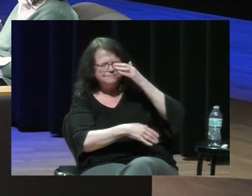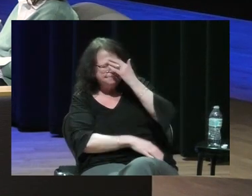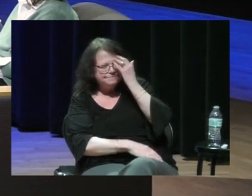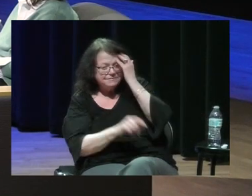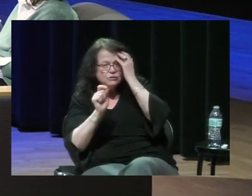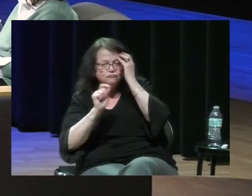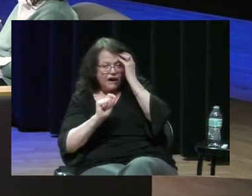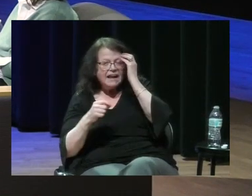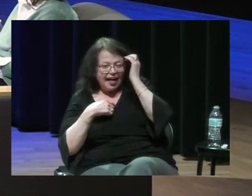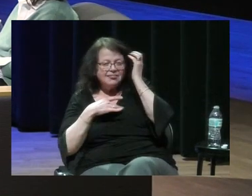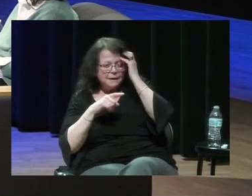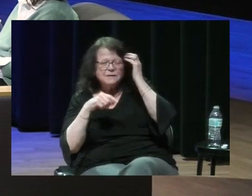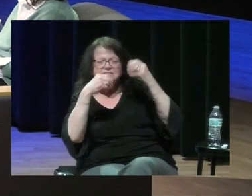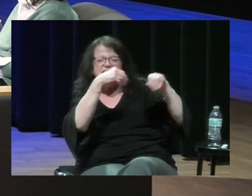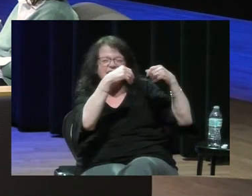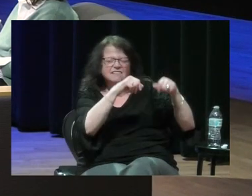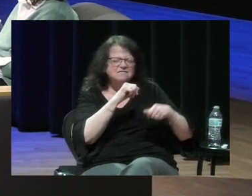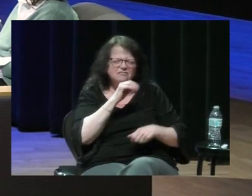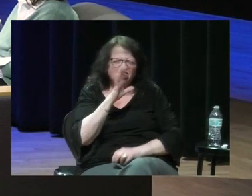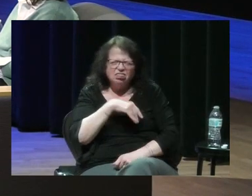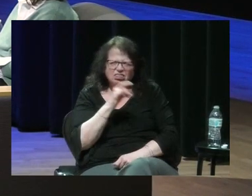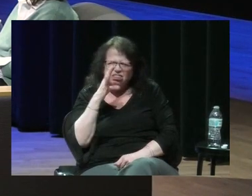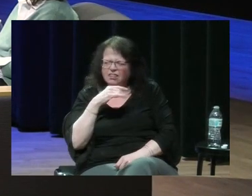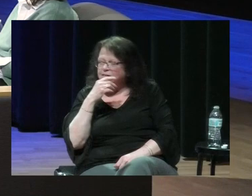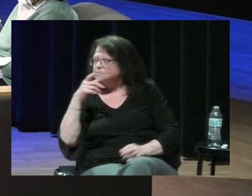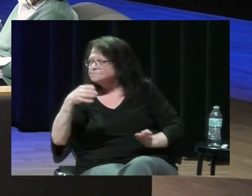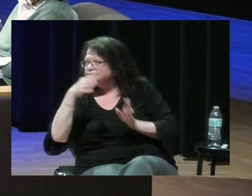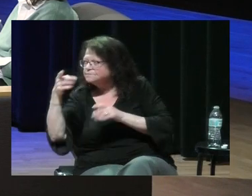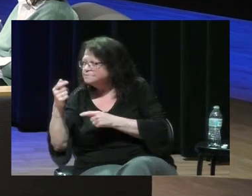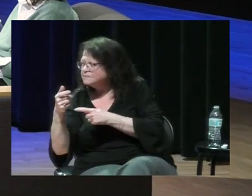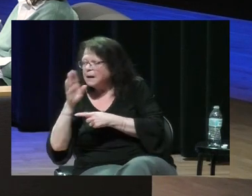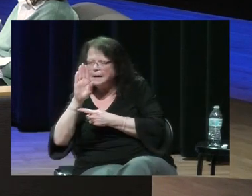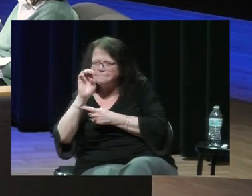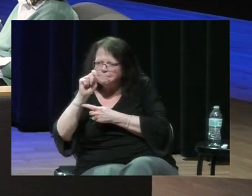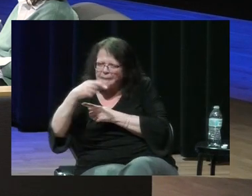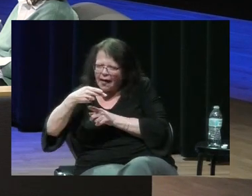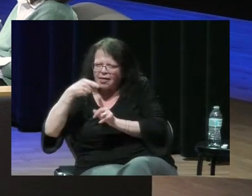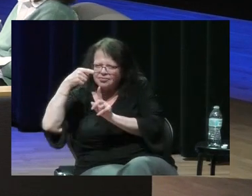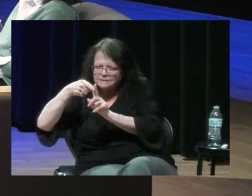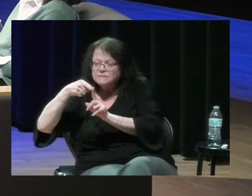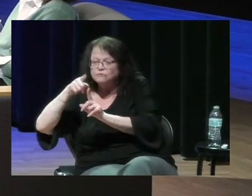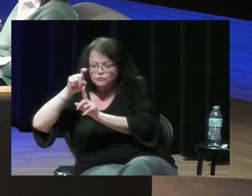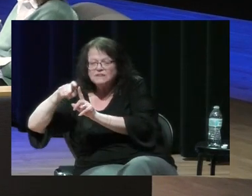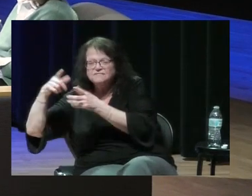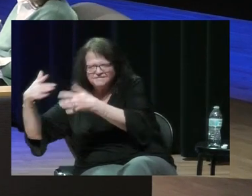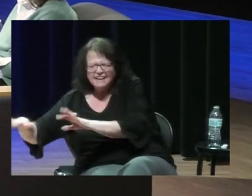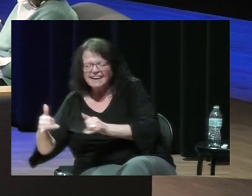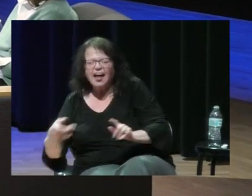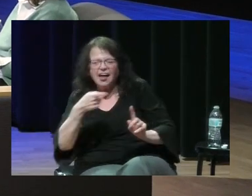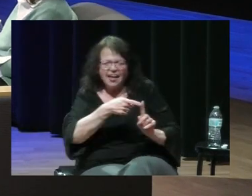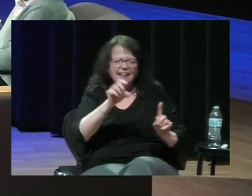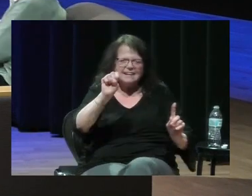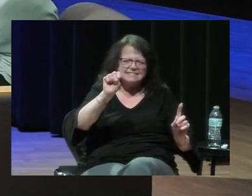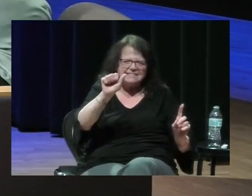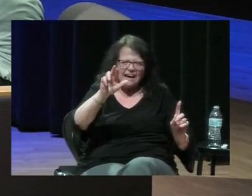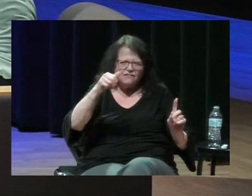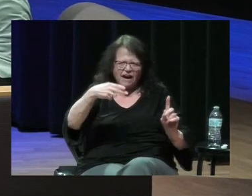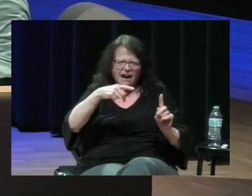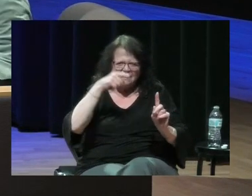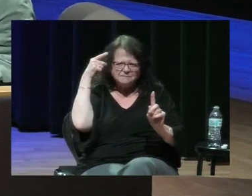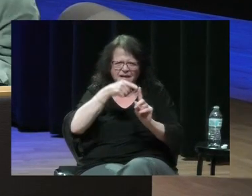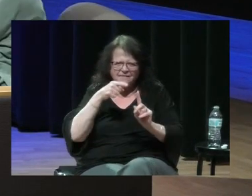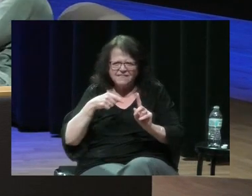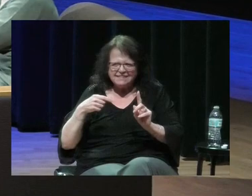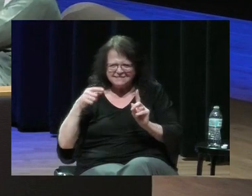it, but the selling is terrible. So there was a Beth specific question and there is a Sarah specific question I want to get to. Y'all want me to read